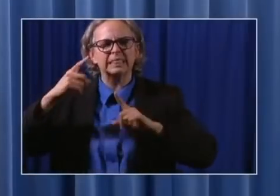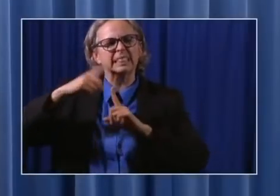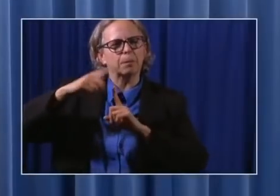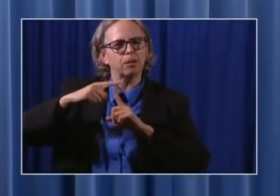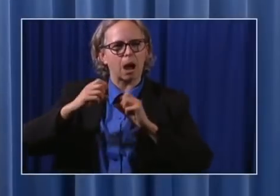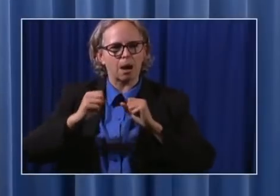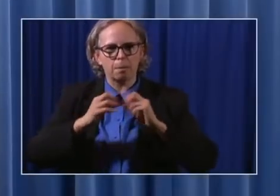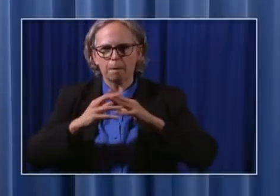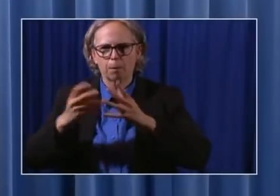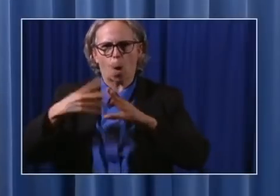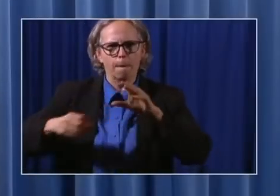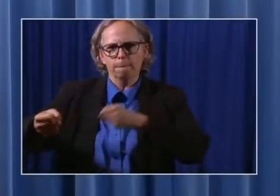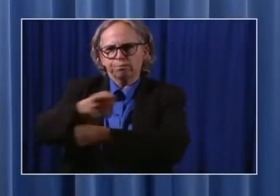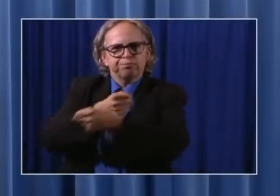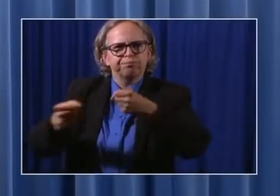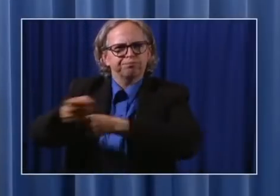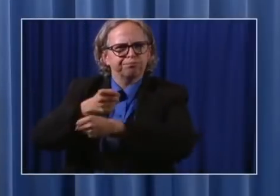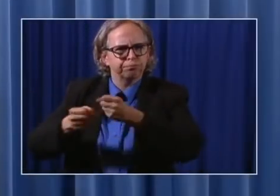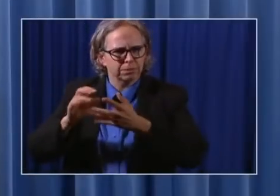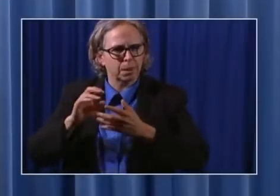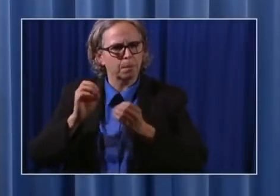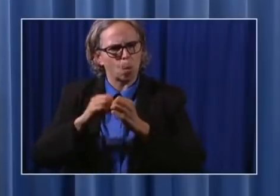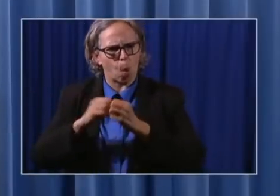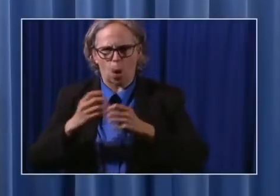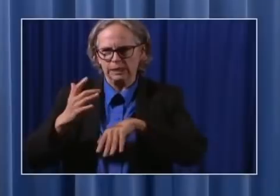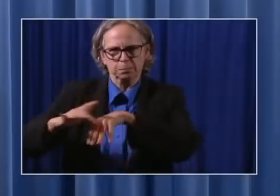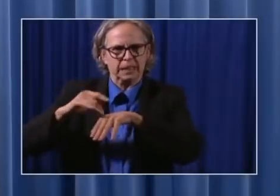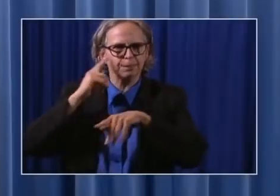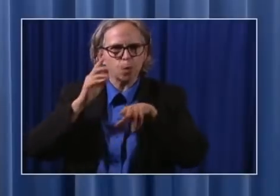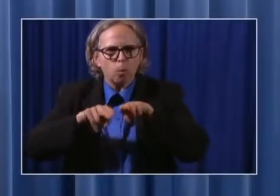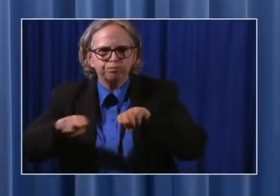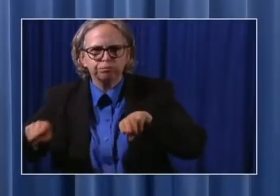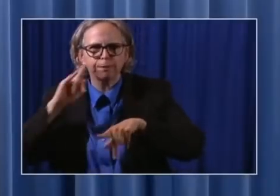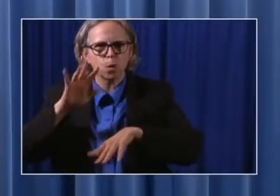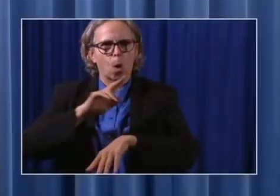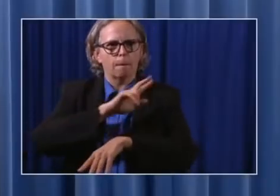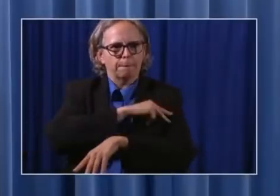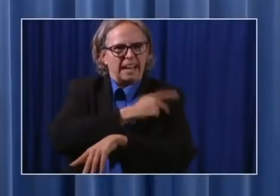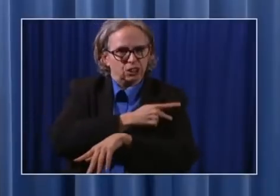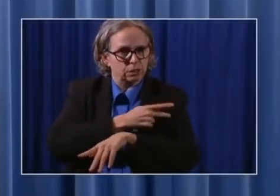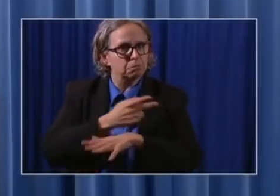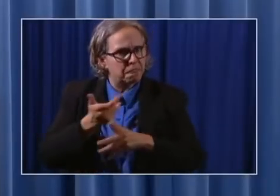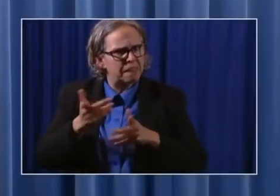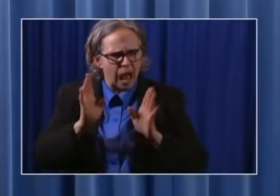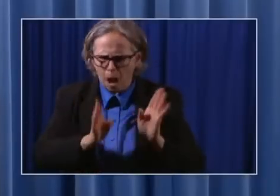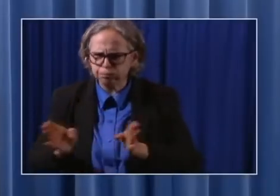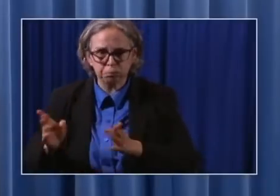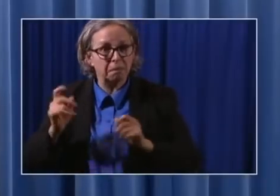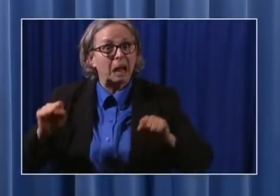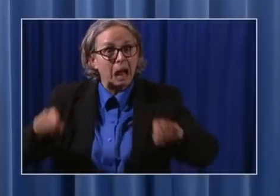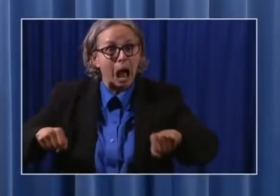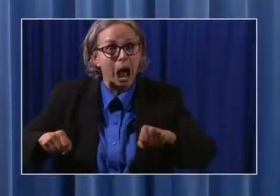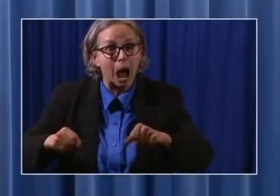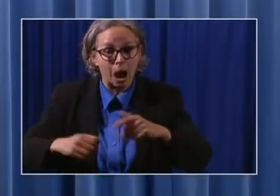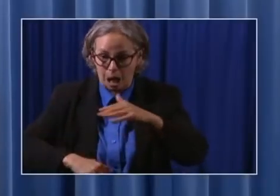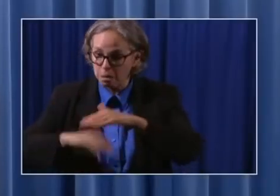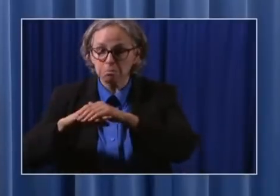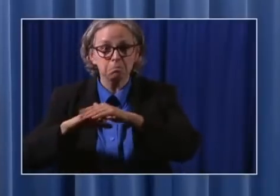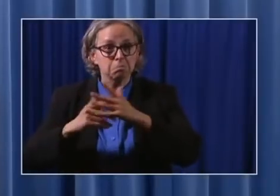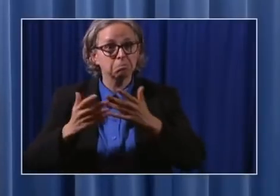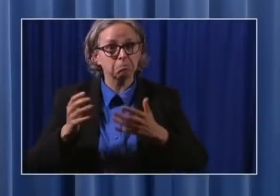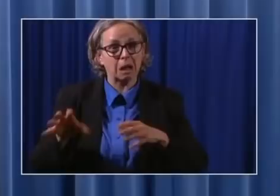for build-outs. So they have the ability to build out and to move forward.